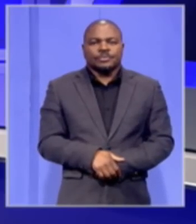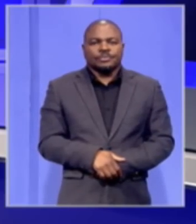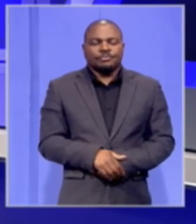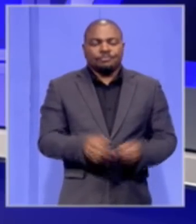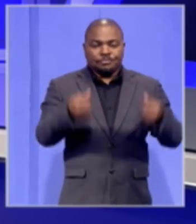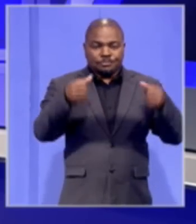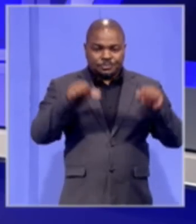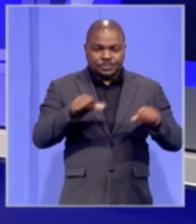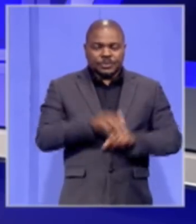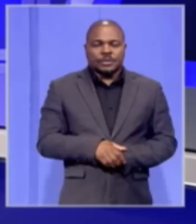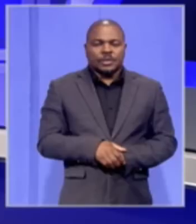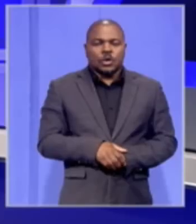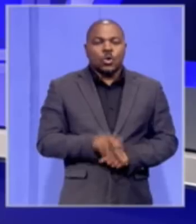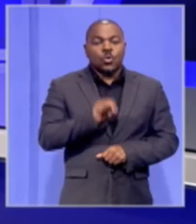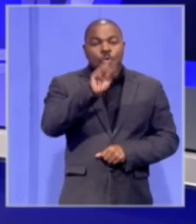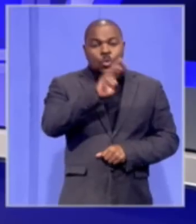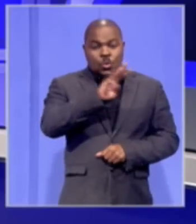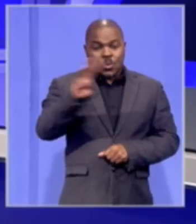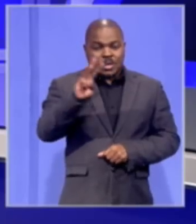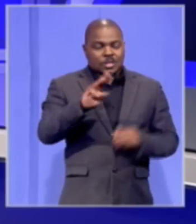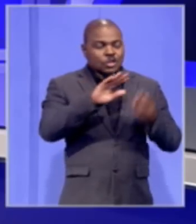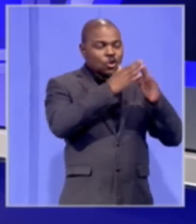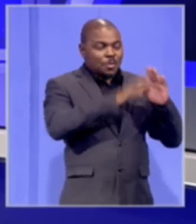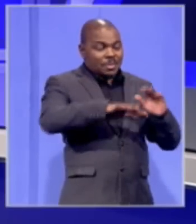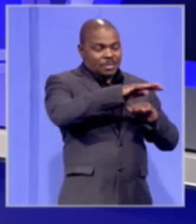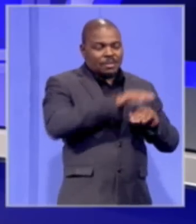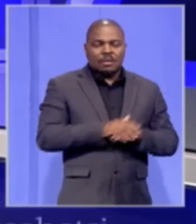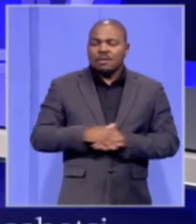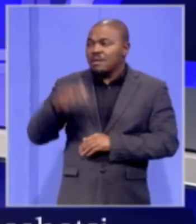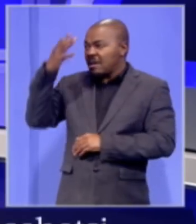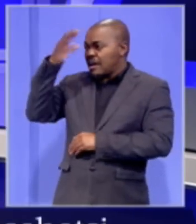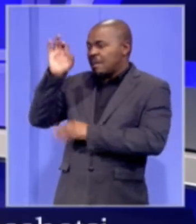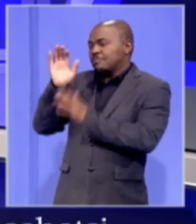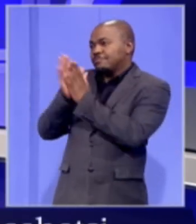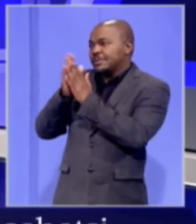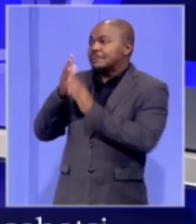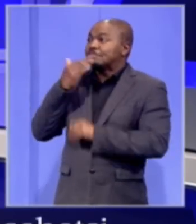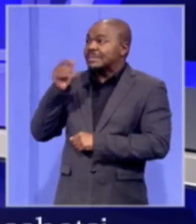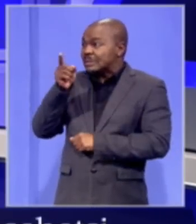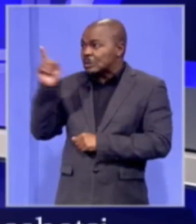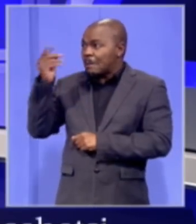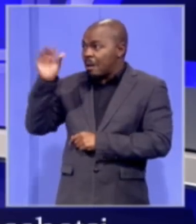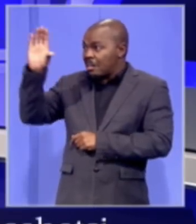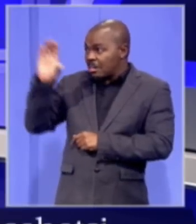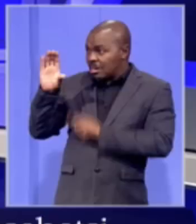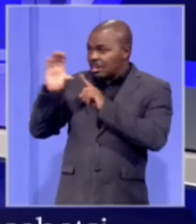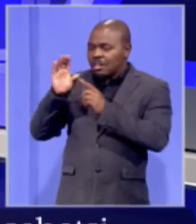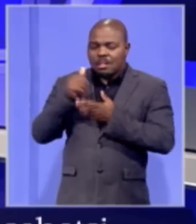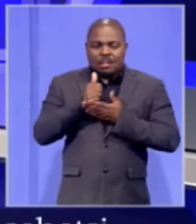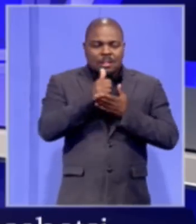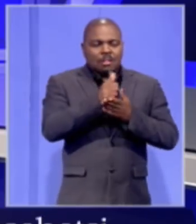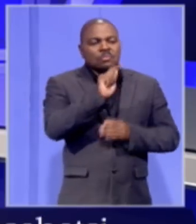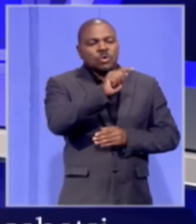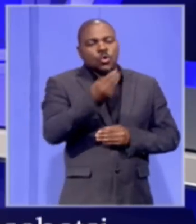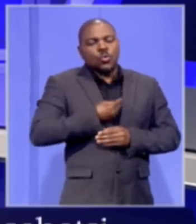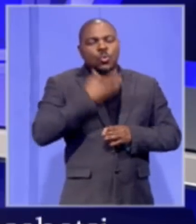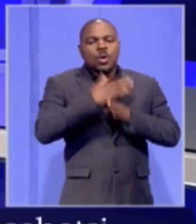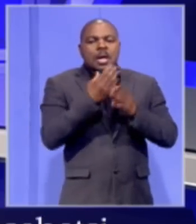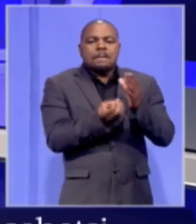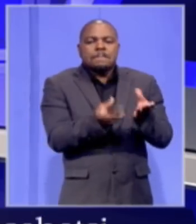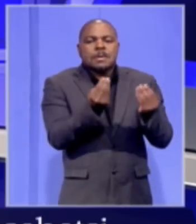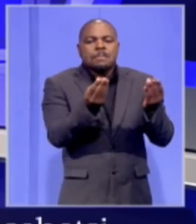Ka ho le leng baahi ba Northwest ba kgothaleditse mmuso ho sebedisa tjhelete ho theola dipalopalo tsa tlhokeho ya